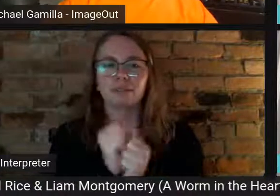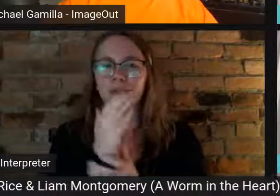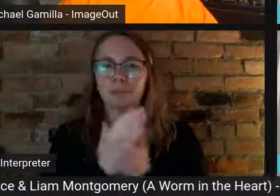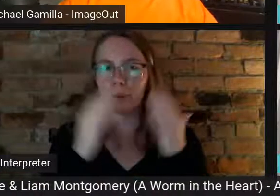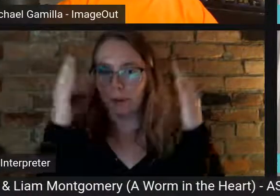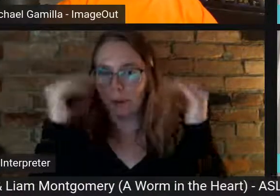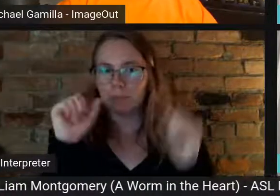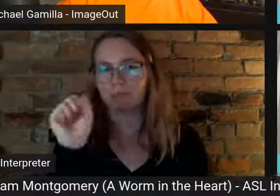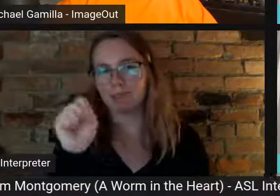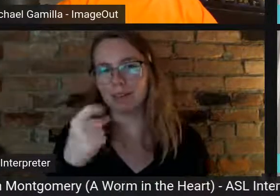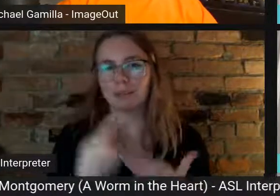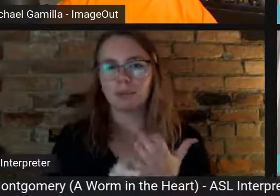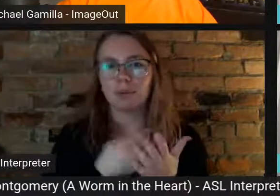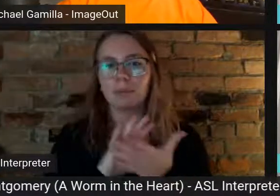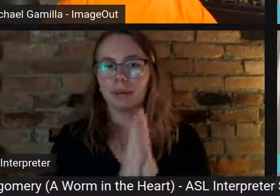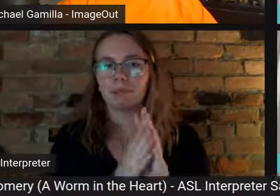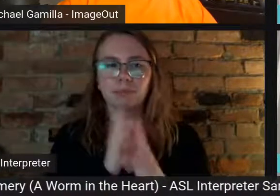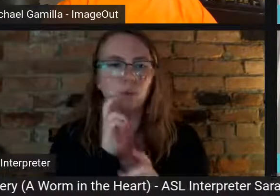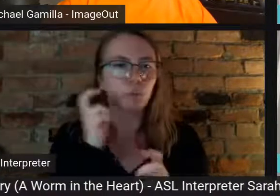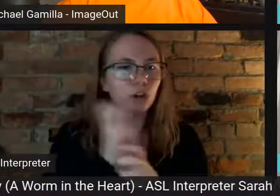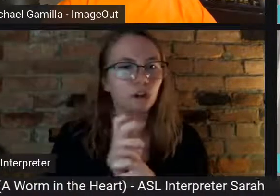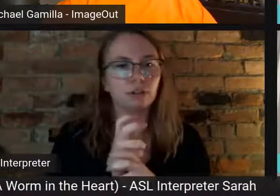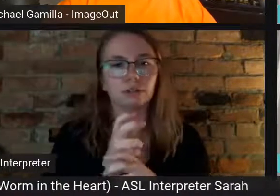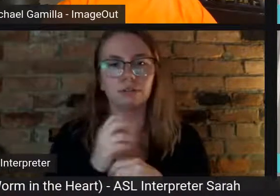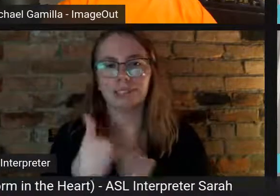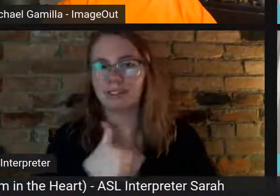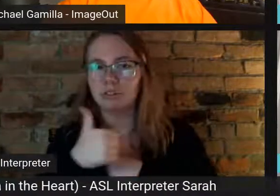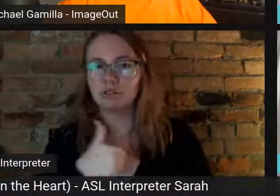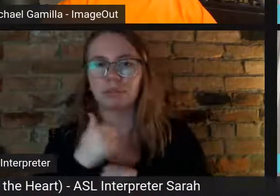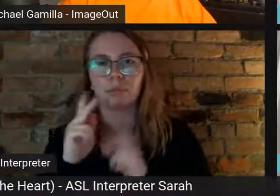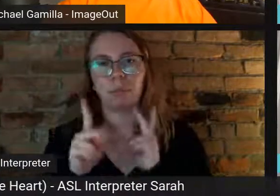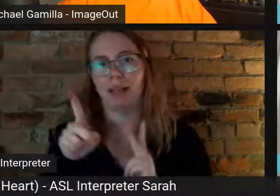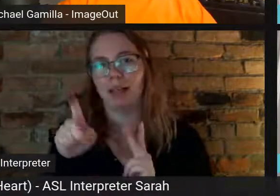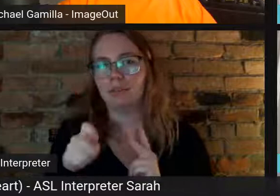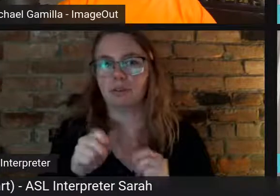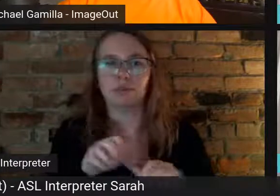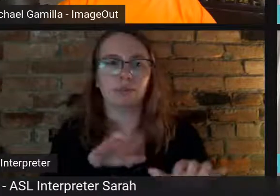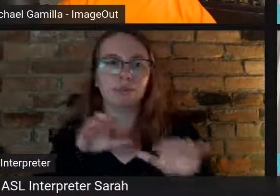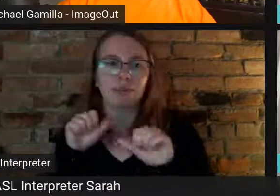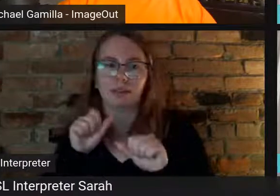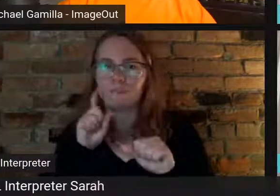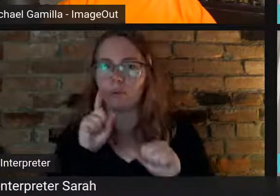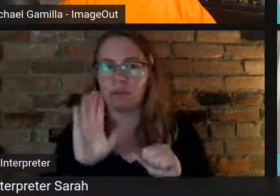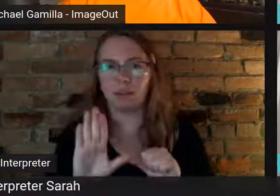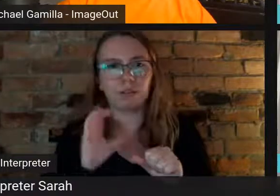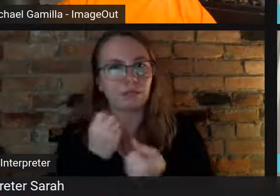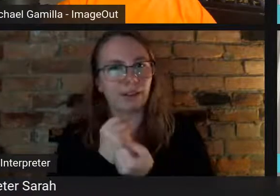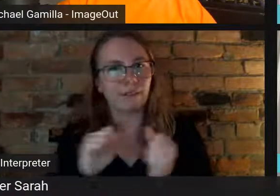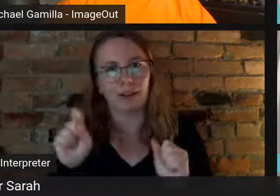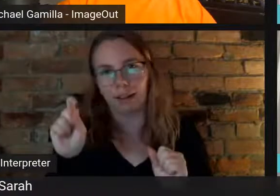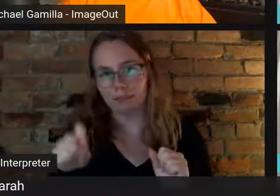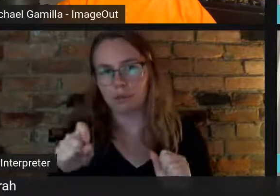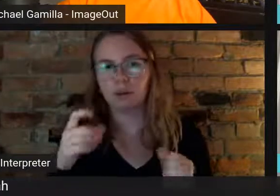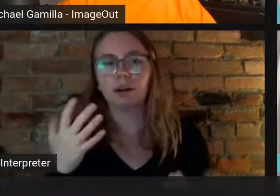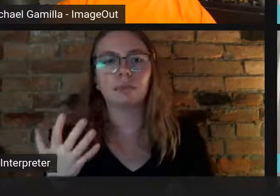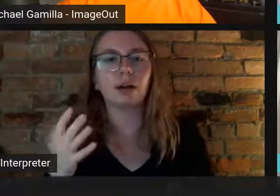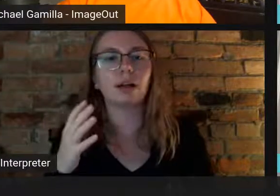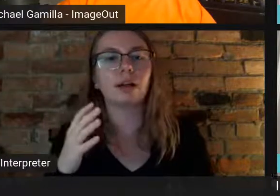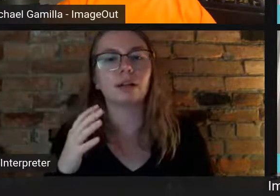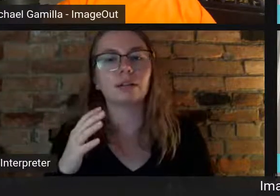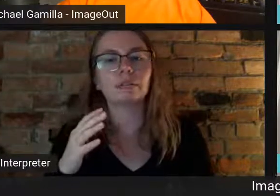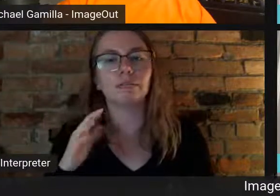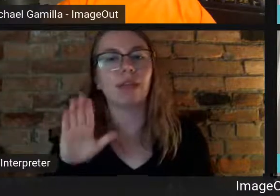gets too dangerous, too tough, and people just have to leave for the sake of their safety. But just their acts